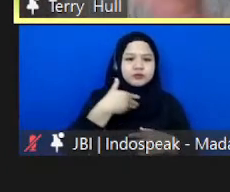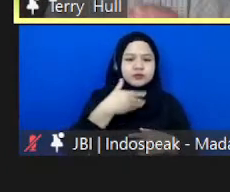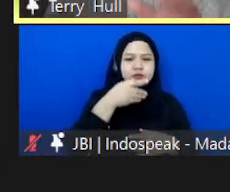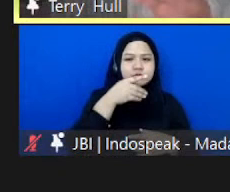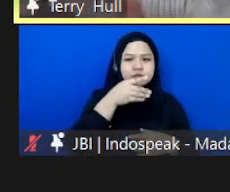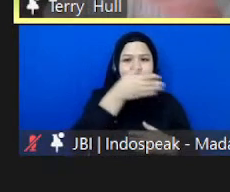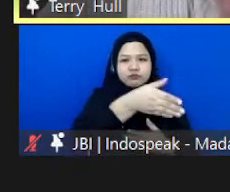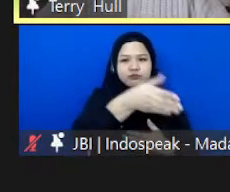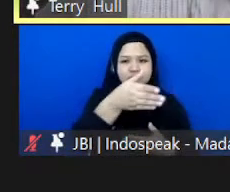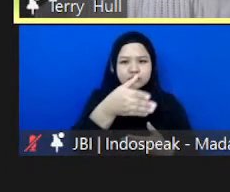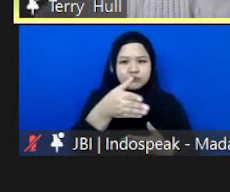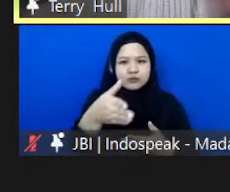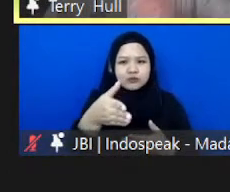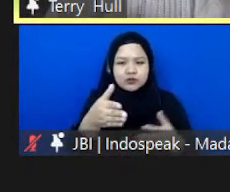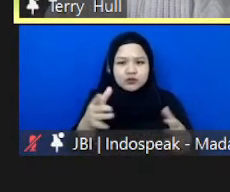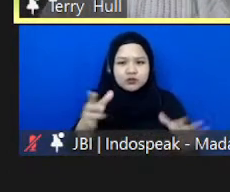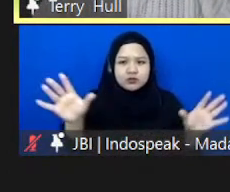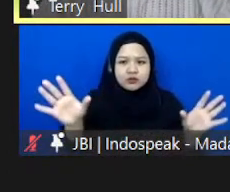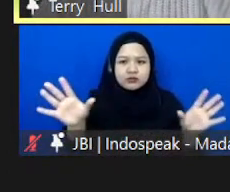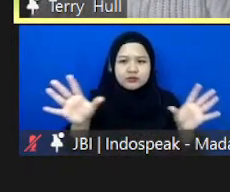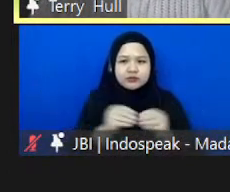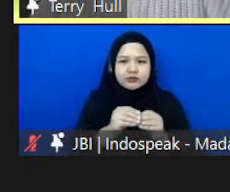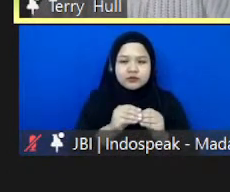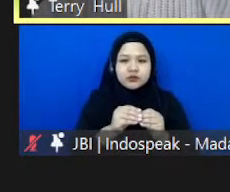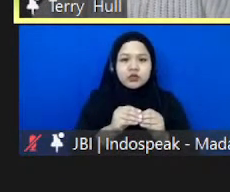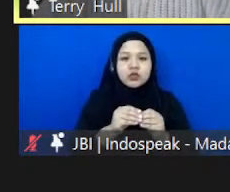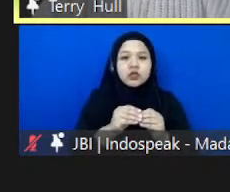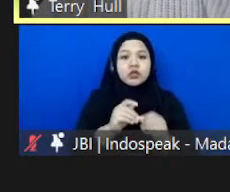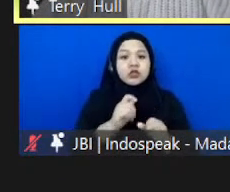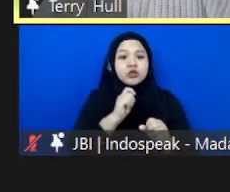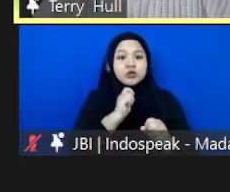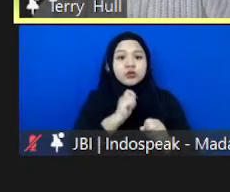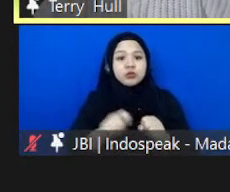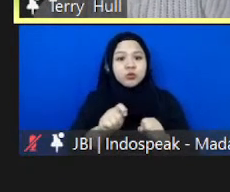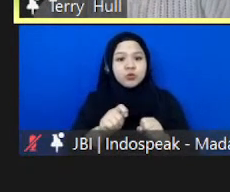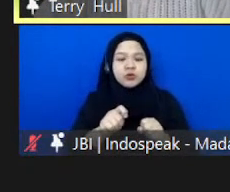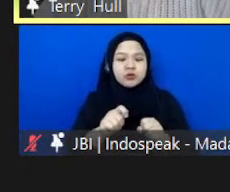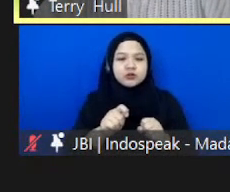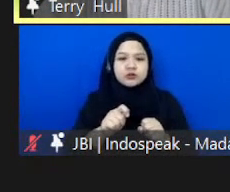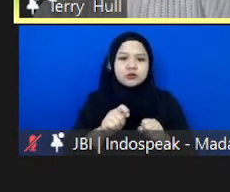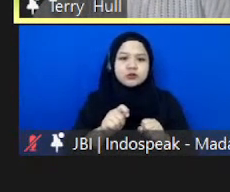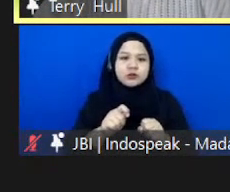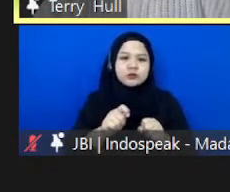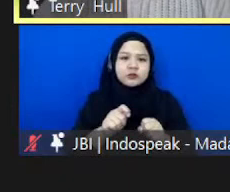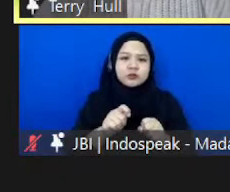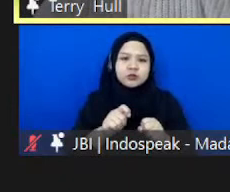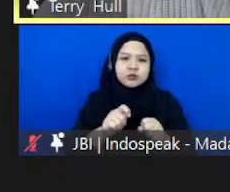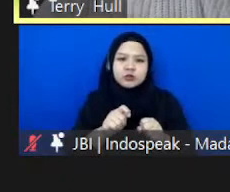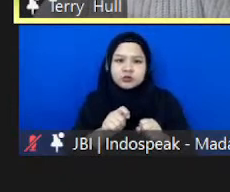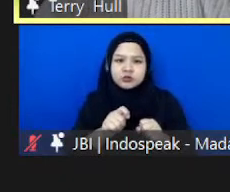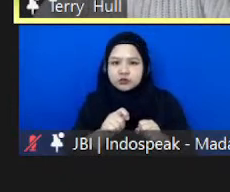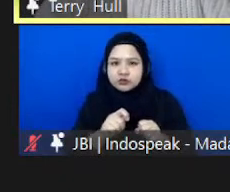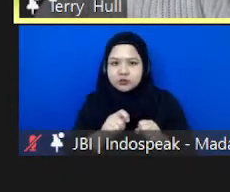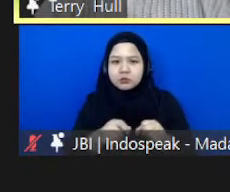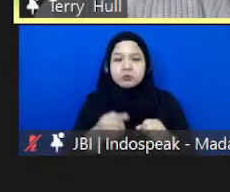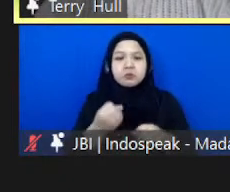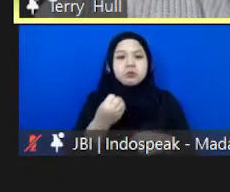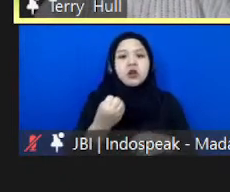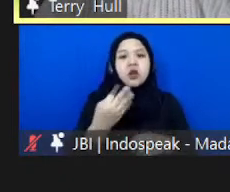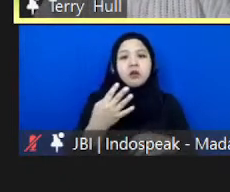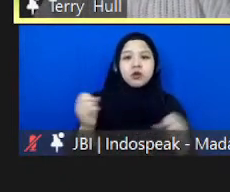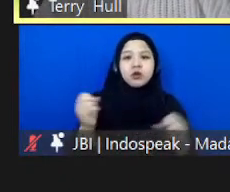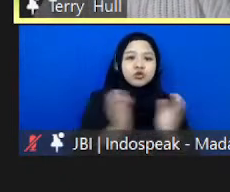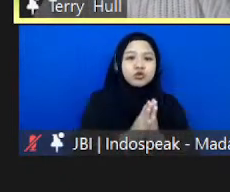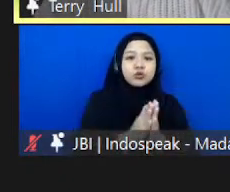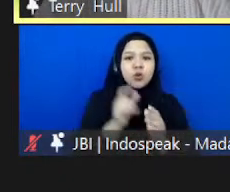accumulated needles to make a kriss. And he counted all the needles so he knew how many people were supposed to